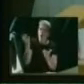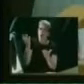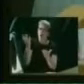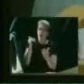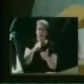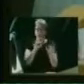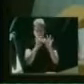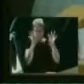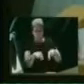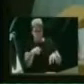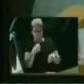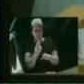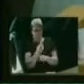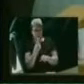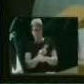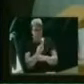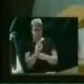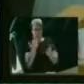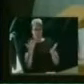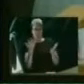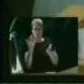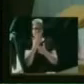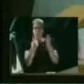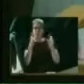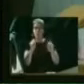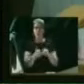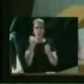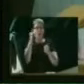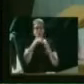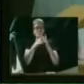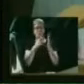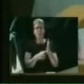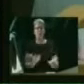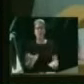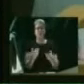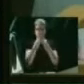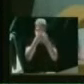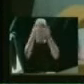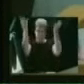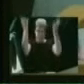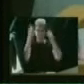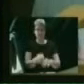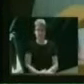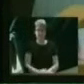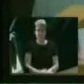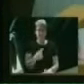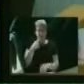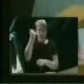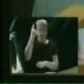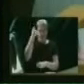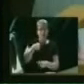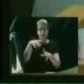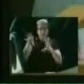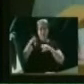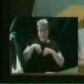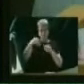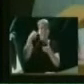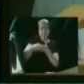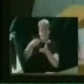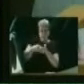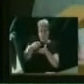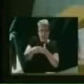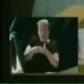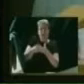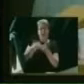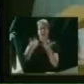form that we use is broken? So I'm just going to throw that out there right now. I understand we already accepted funds and went through it